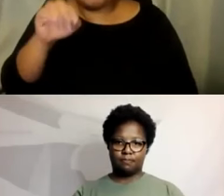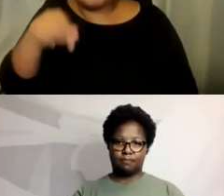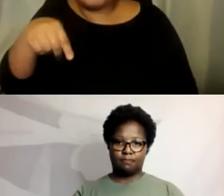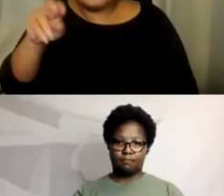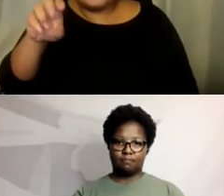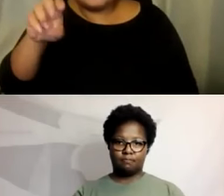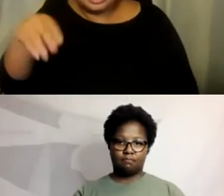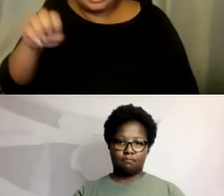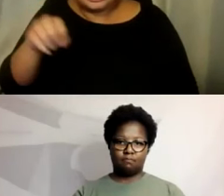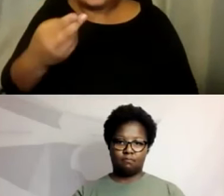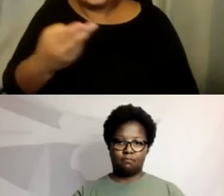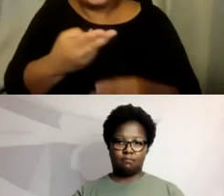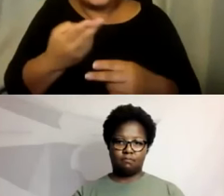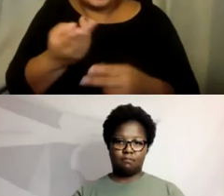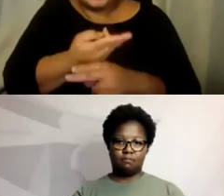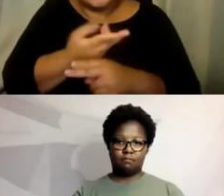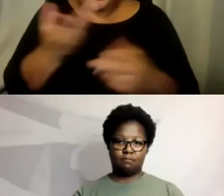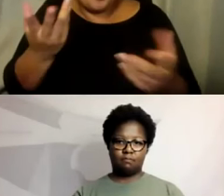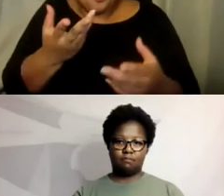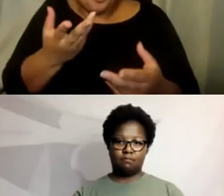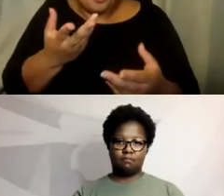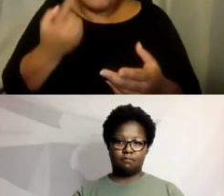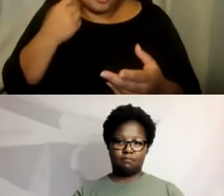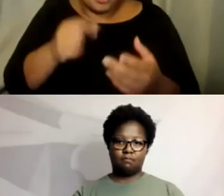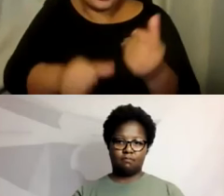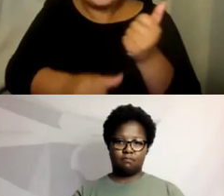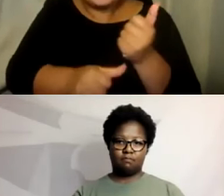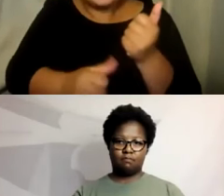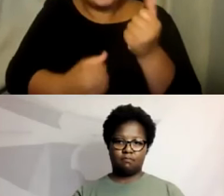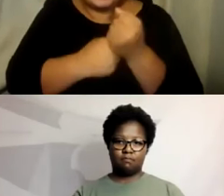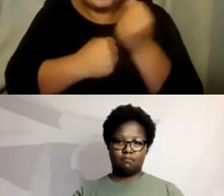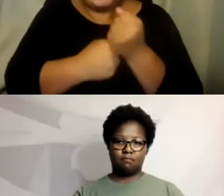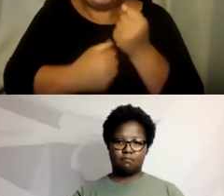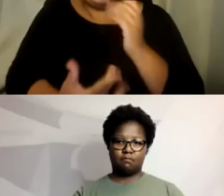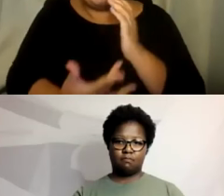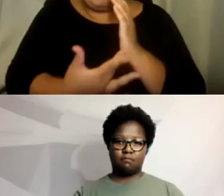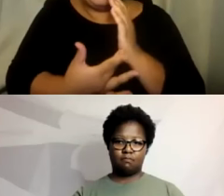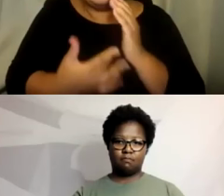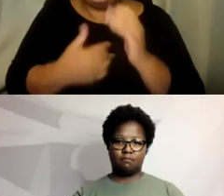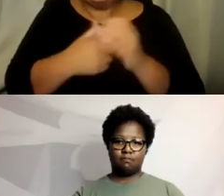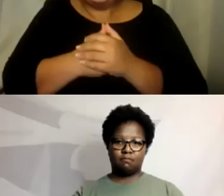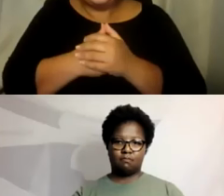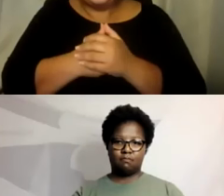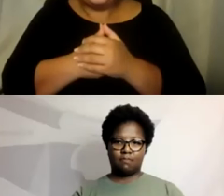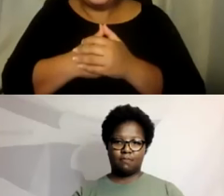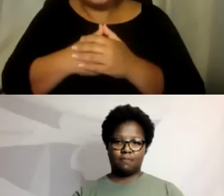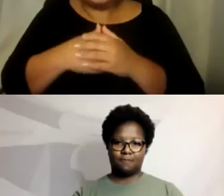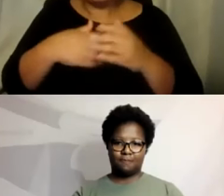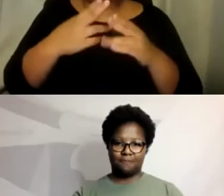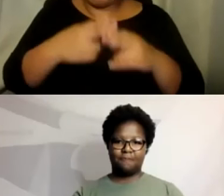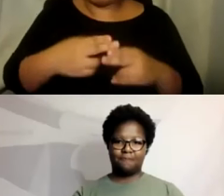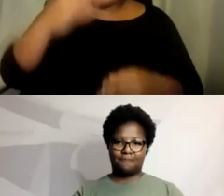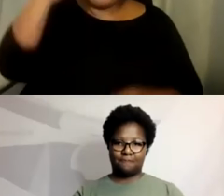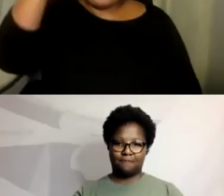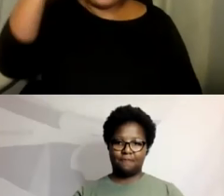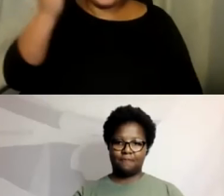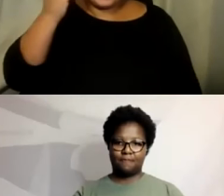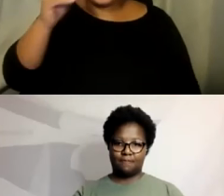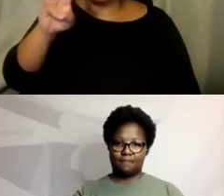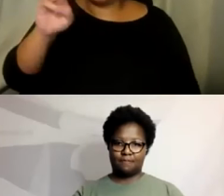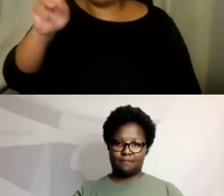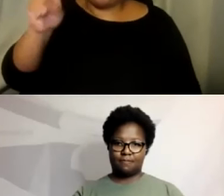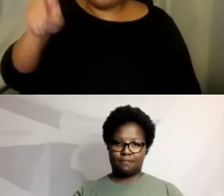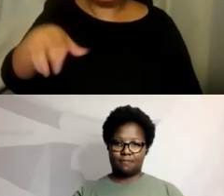what she uses as her assistive technology is a head wand. Video,